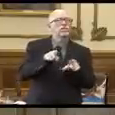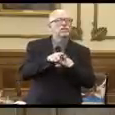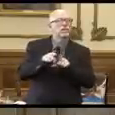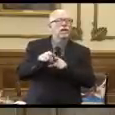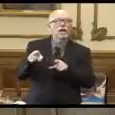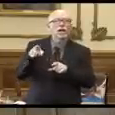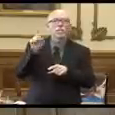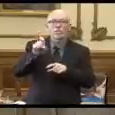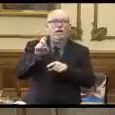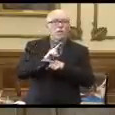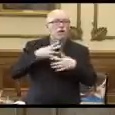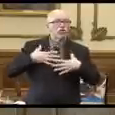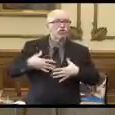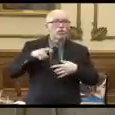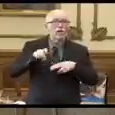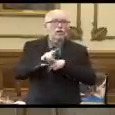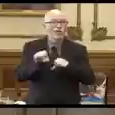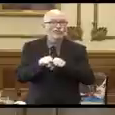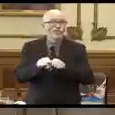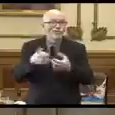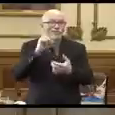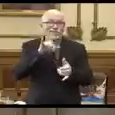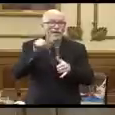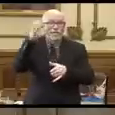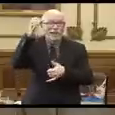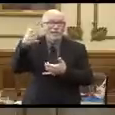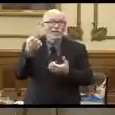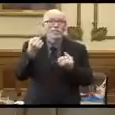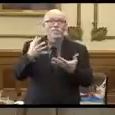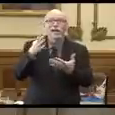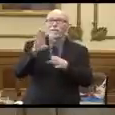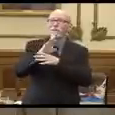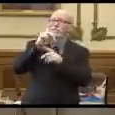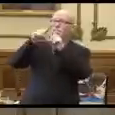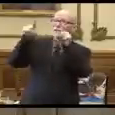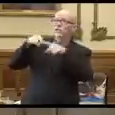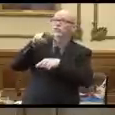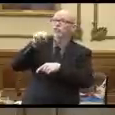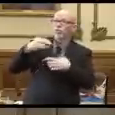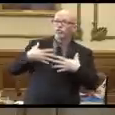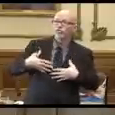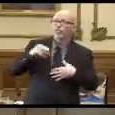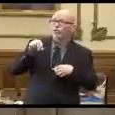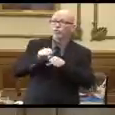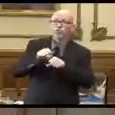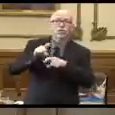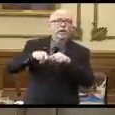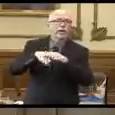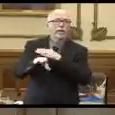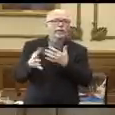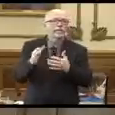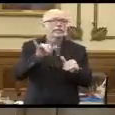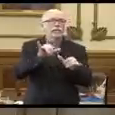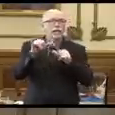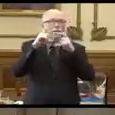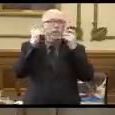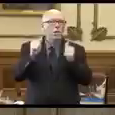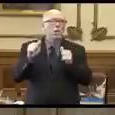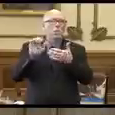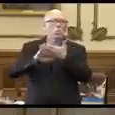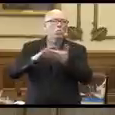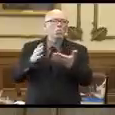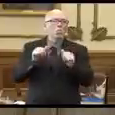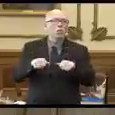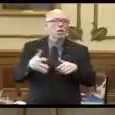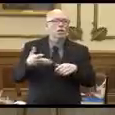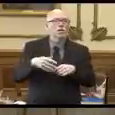shirt or shoes. I mean, there are many, many businesses that say no shirt, no shoes, no service, and I think no mask could be very similar. And I think